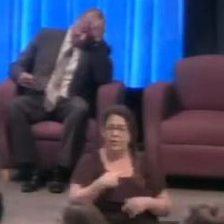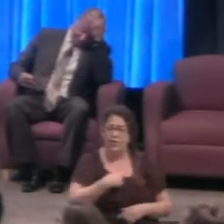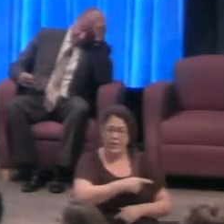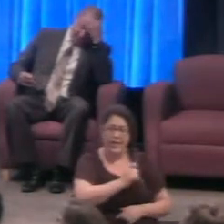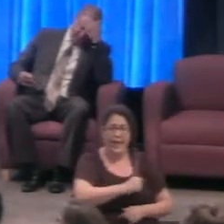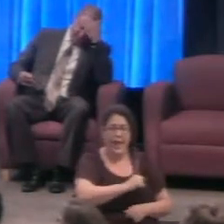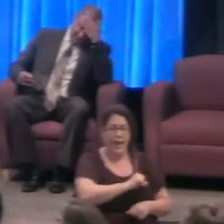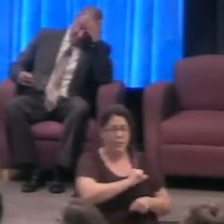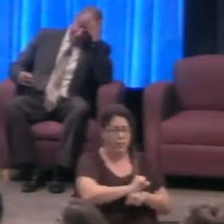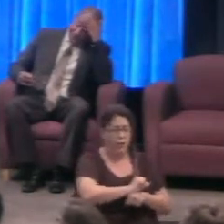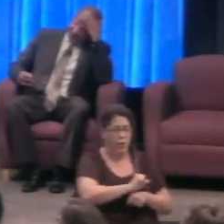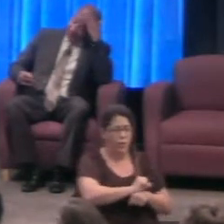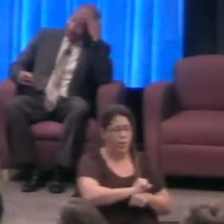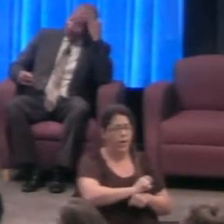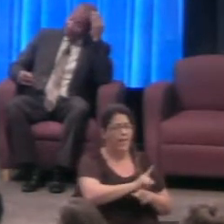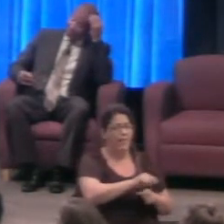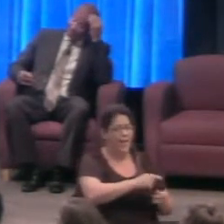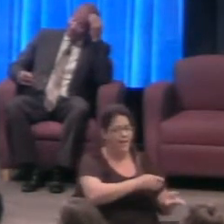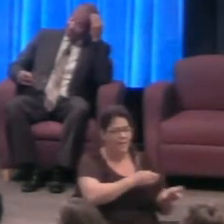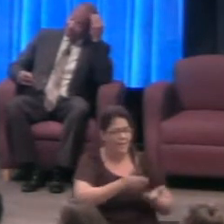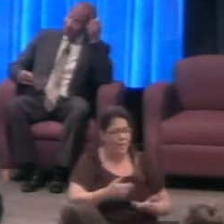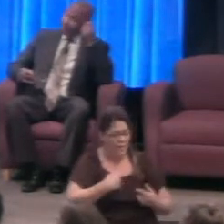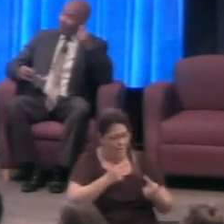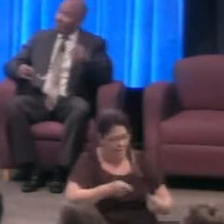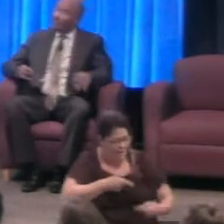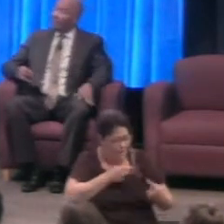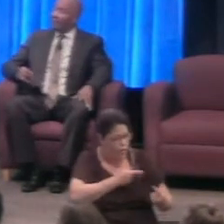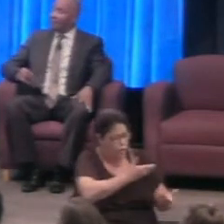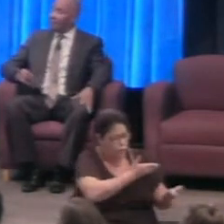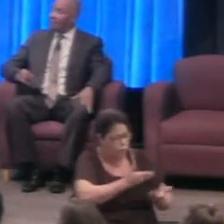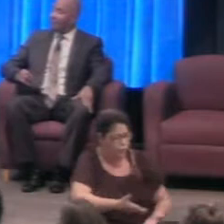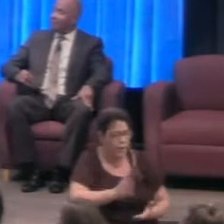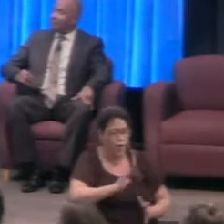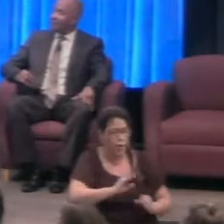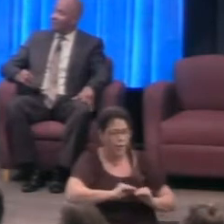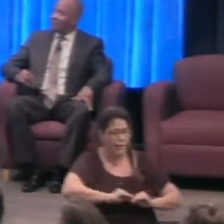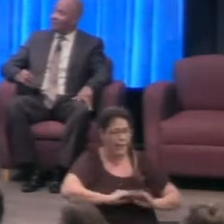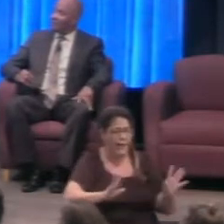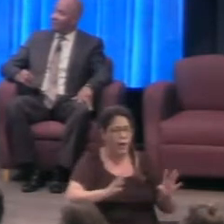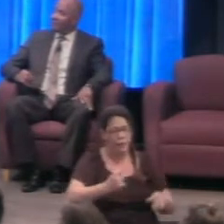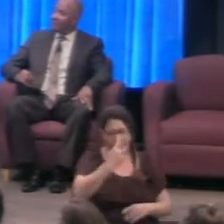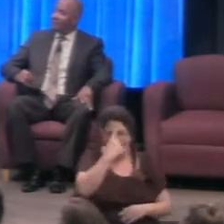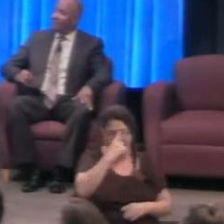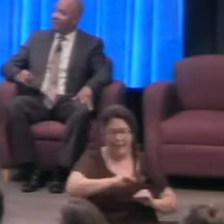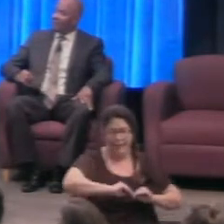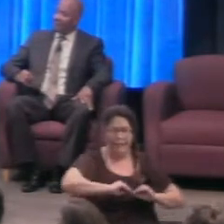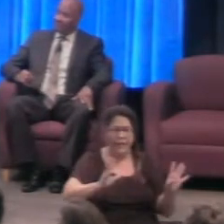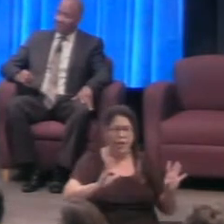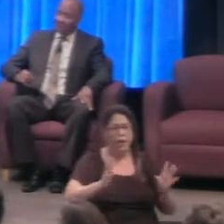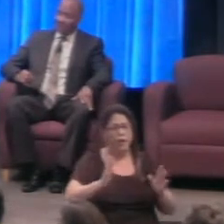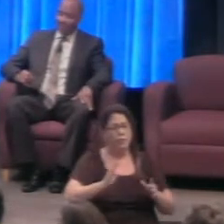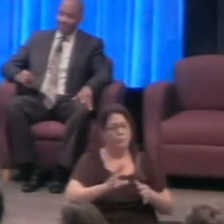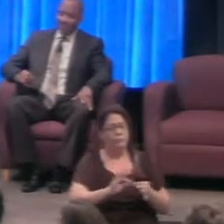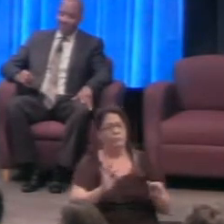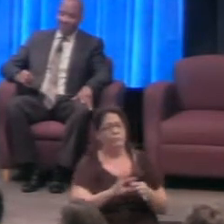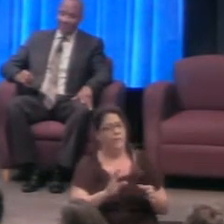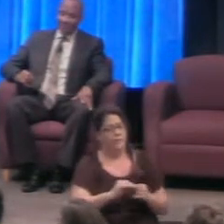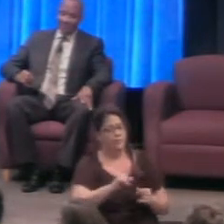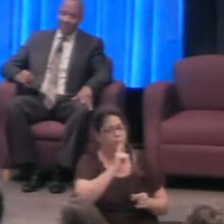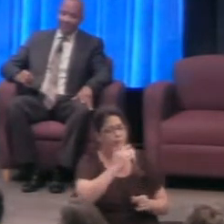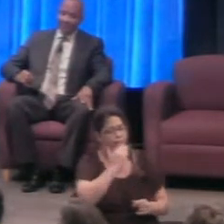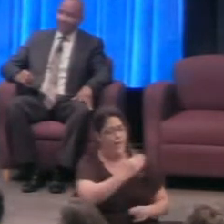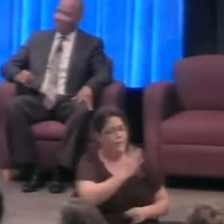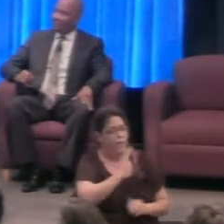an issue that we're struggling with. So we thank you for that collaboration and how you